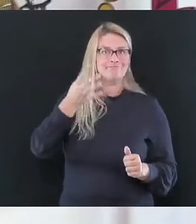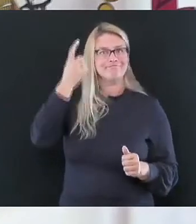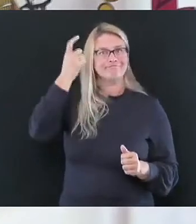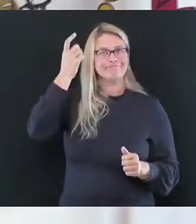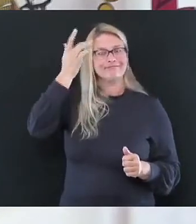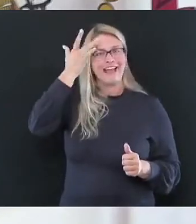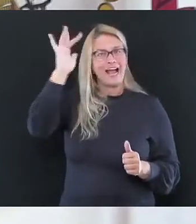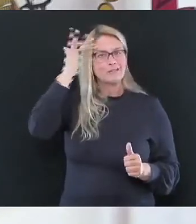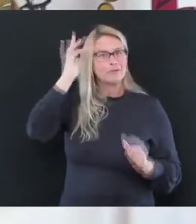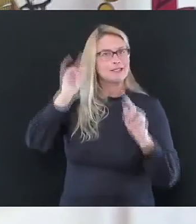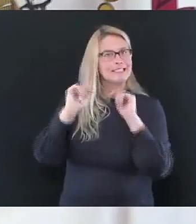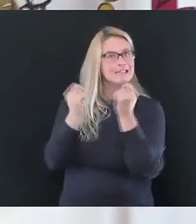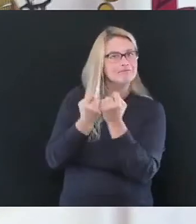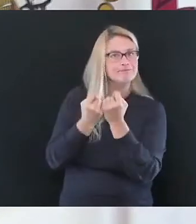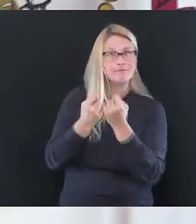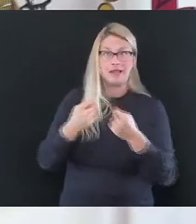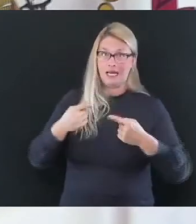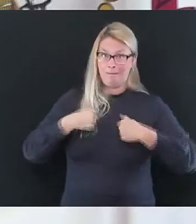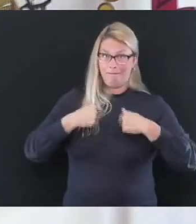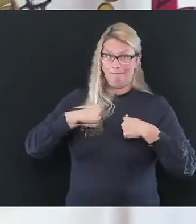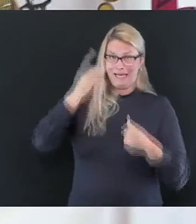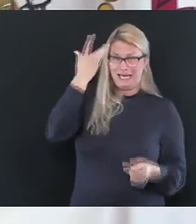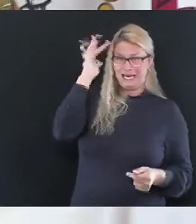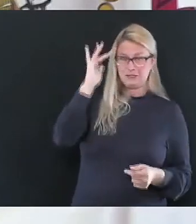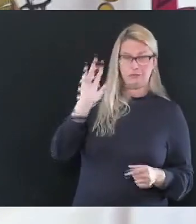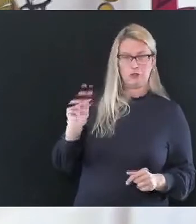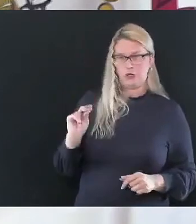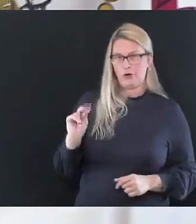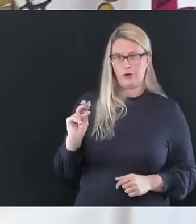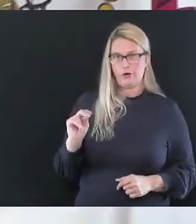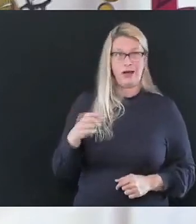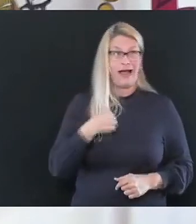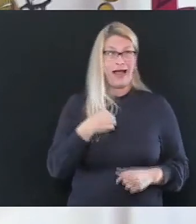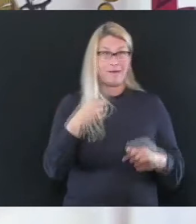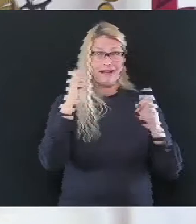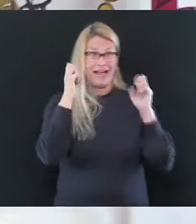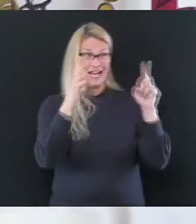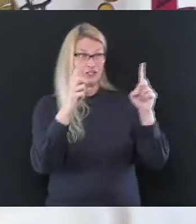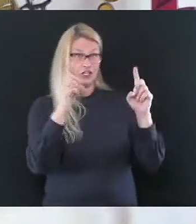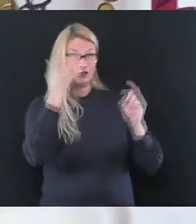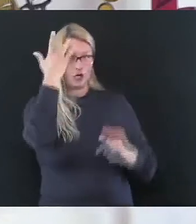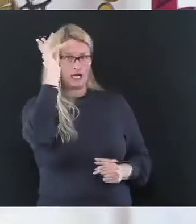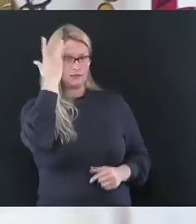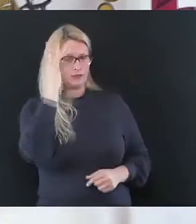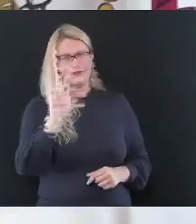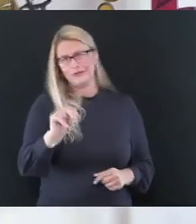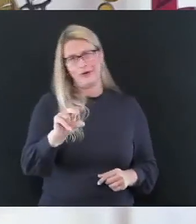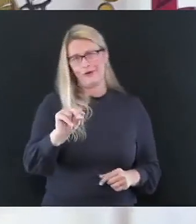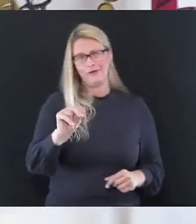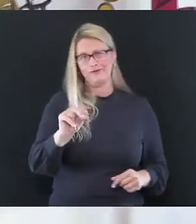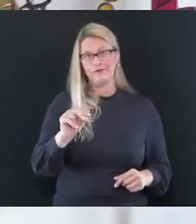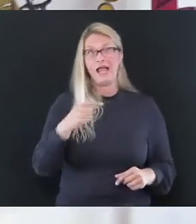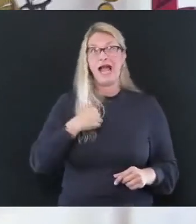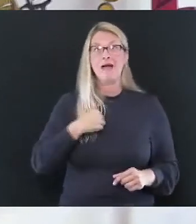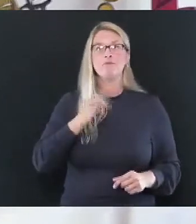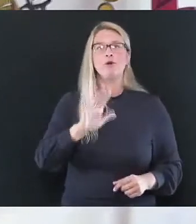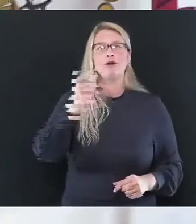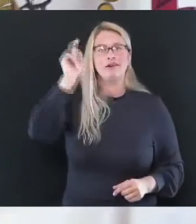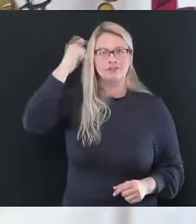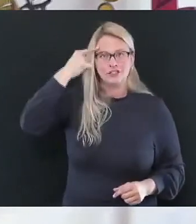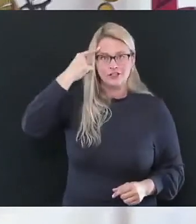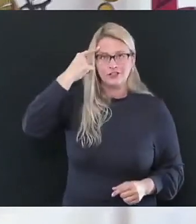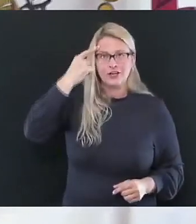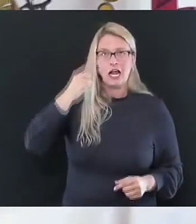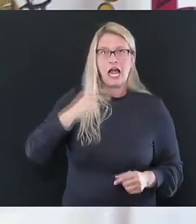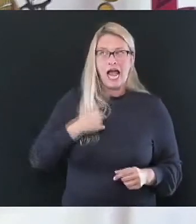medical expert. I'm not an educational expert. I am your governor, and I will absolutely look at everything that comes down the pike,